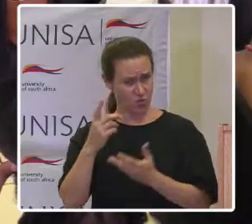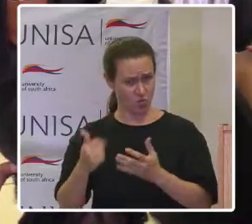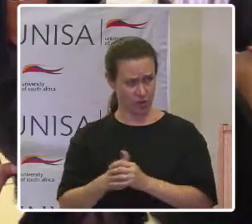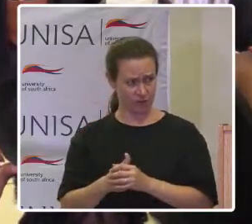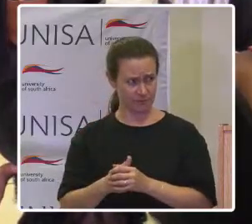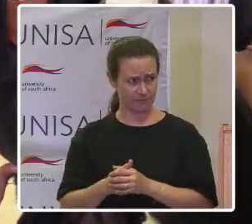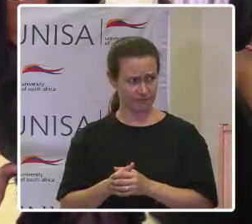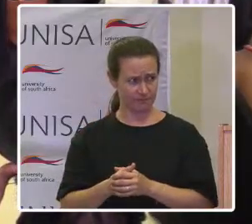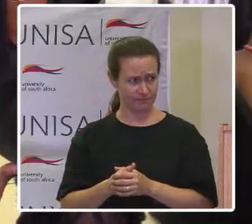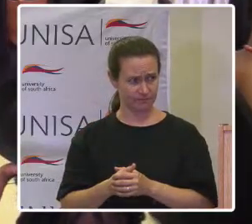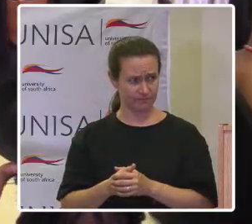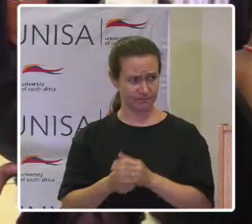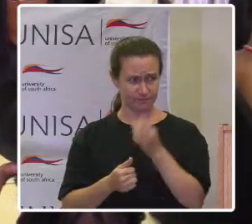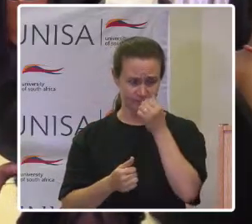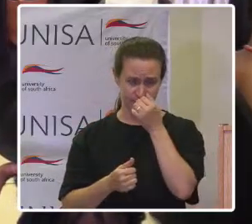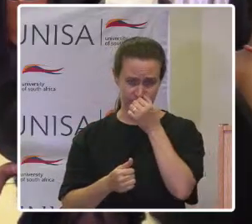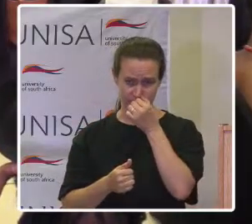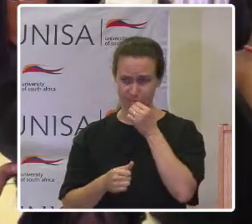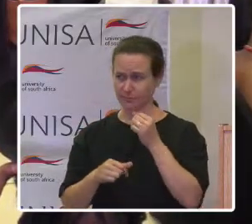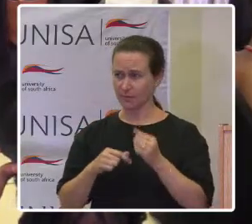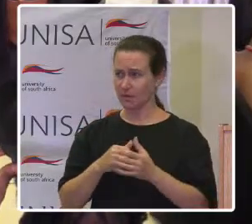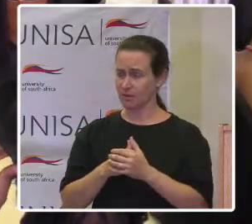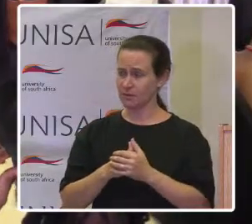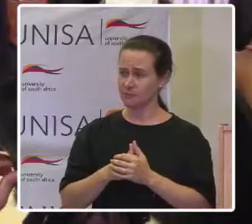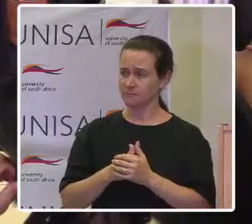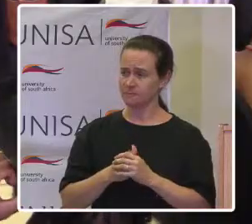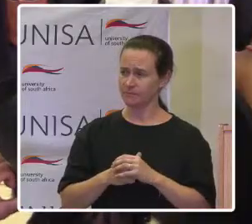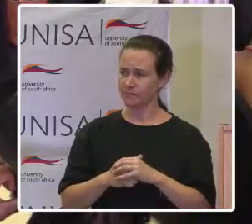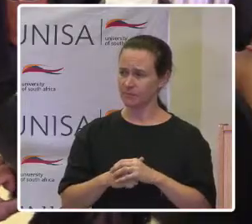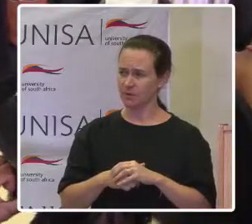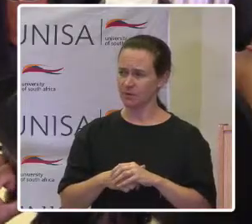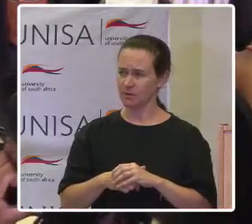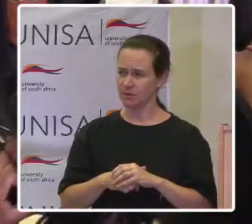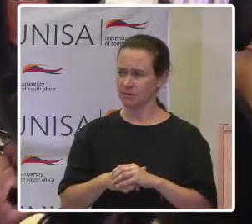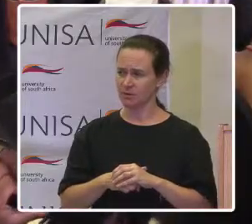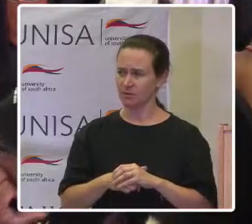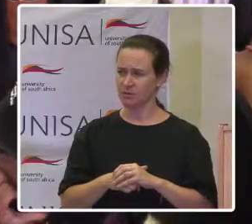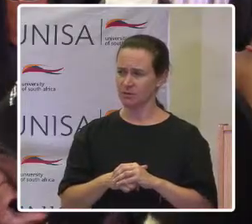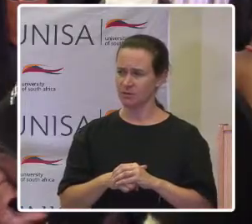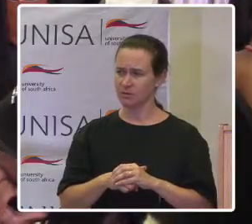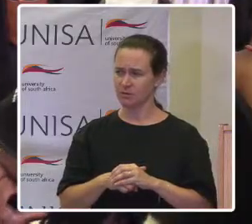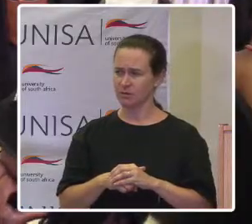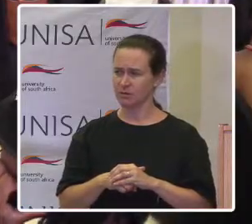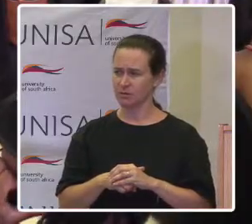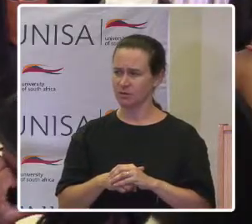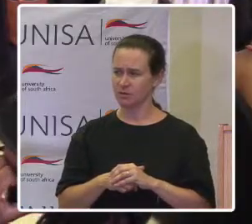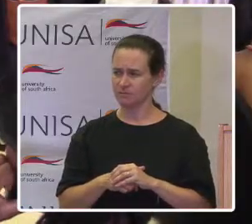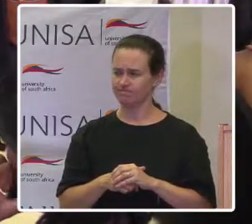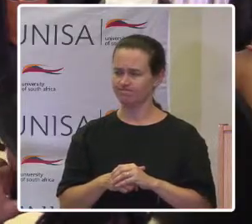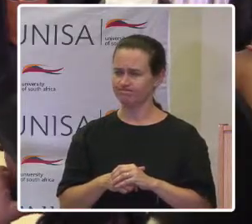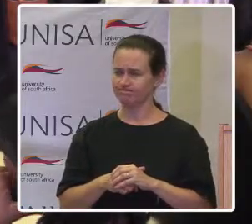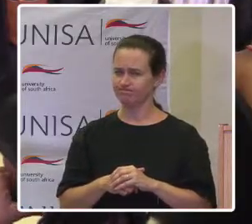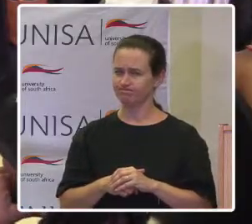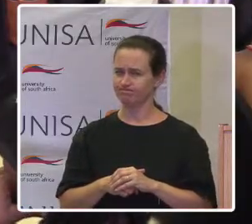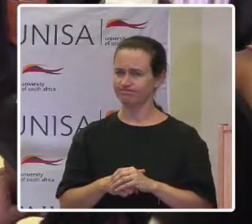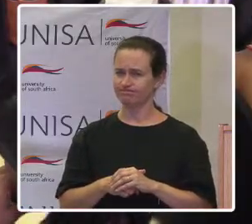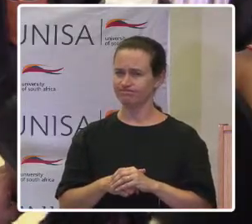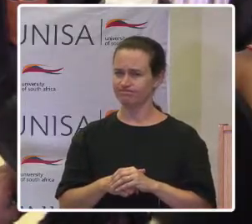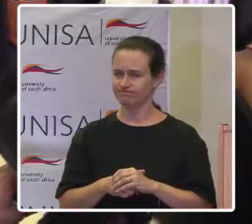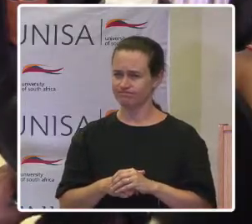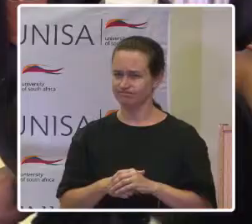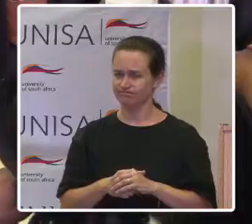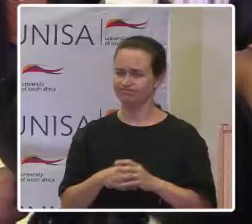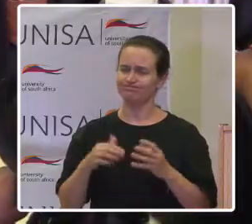as the think tank of government, which I believe we are, there is a cause for